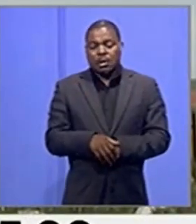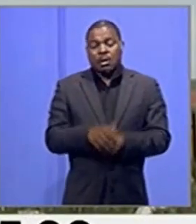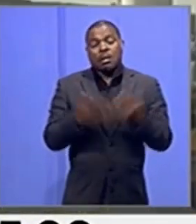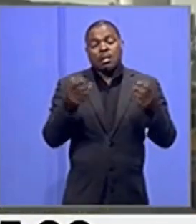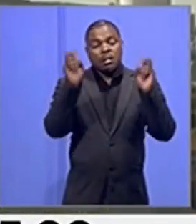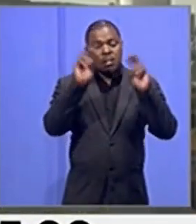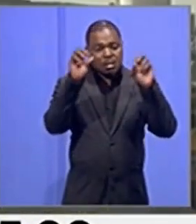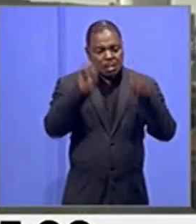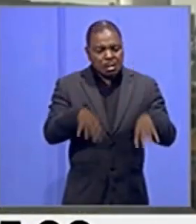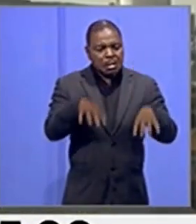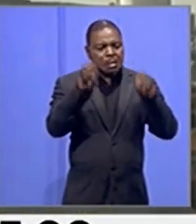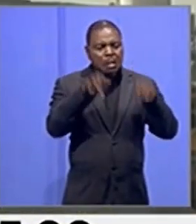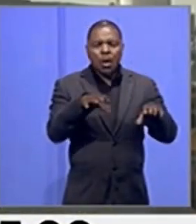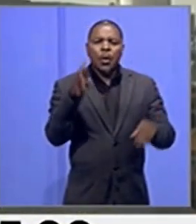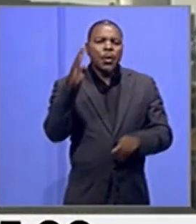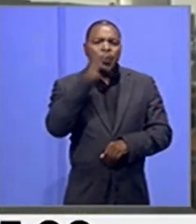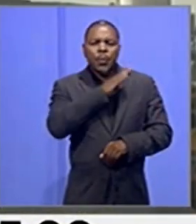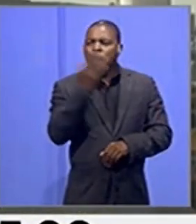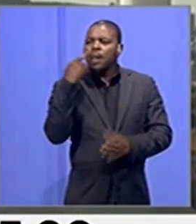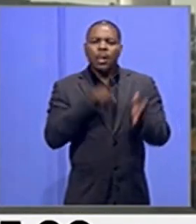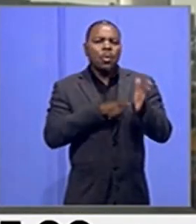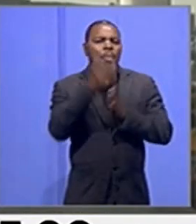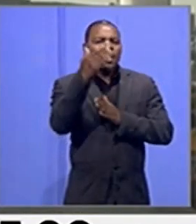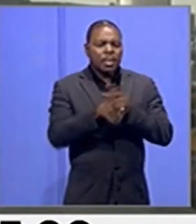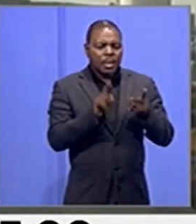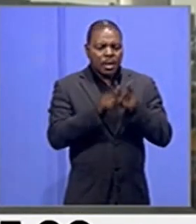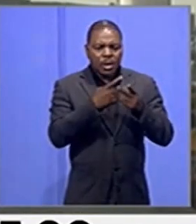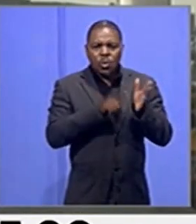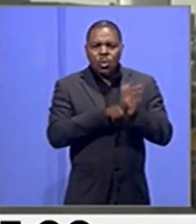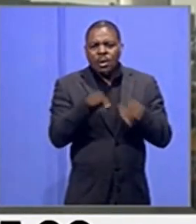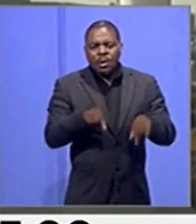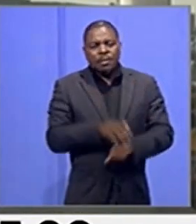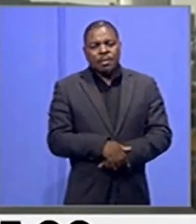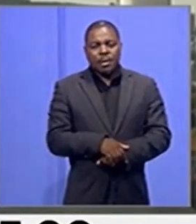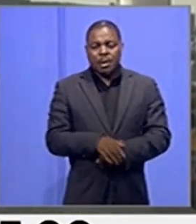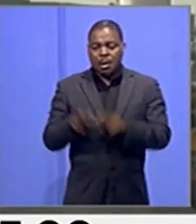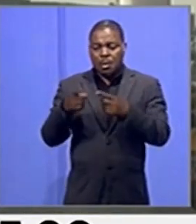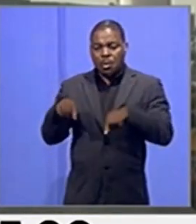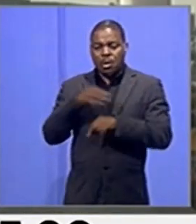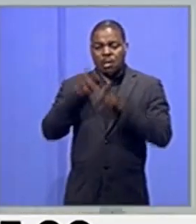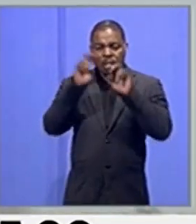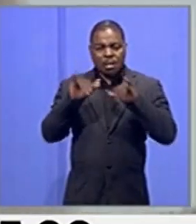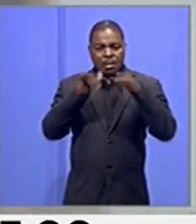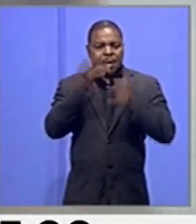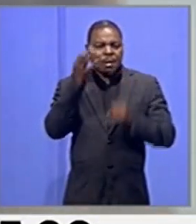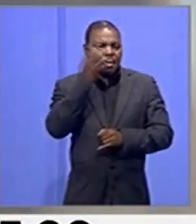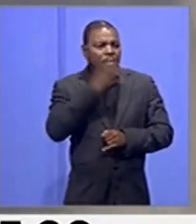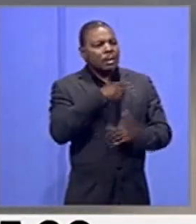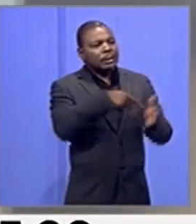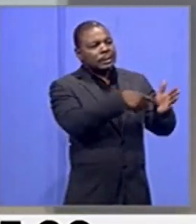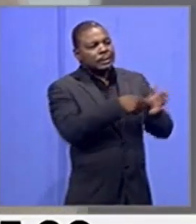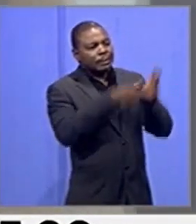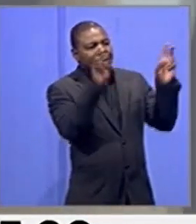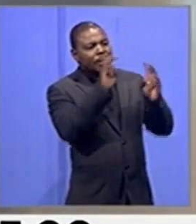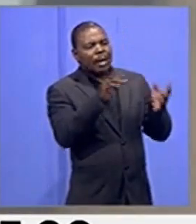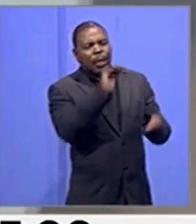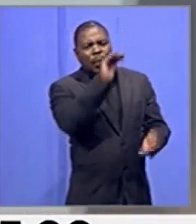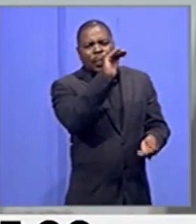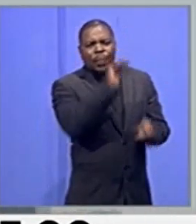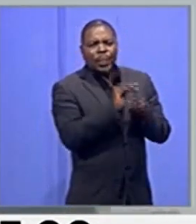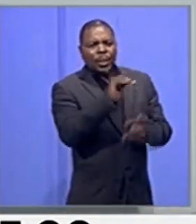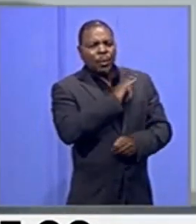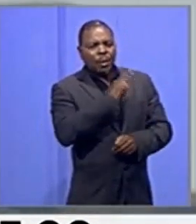ka tlwaelo mo mafelong a beke ya go feta le mathomong a beke ye. E re se ke ka lebaka la tšhomišo ya fase ya motlakase ka ge e le